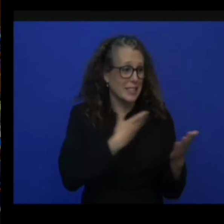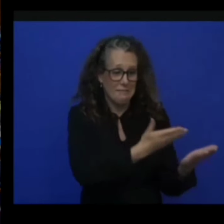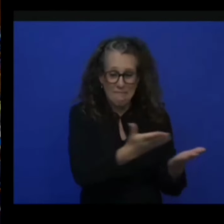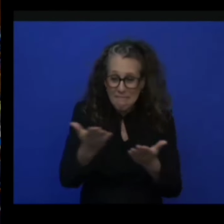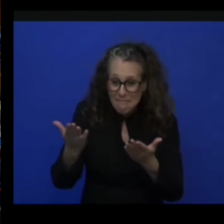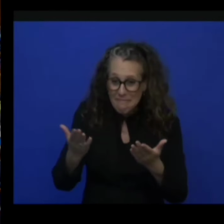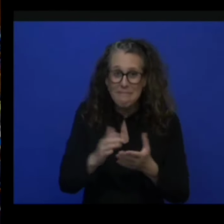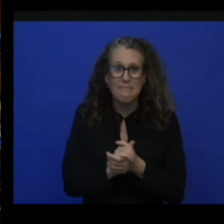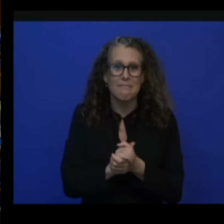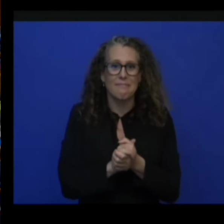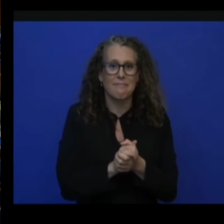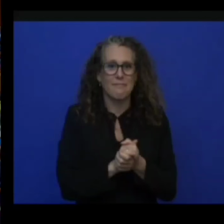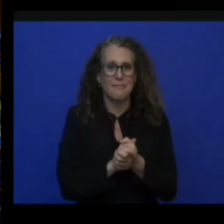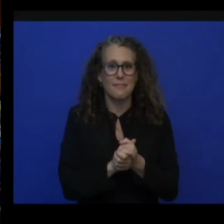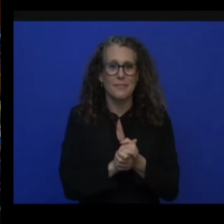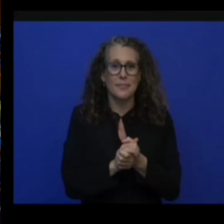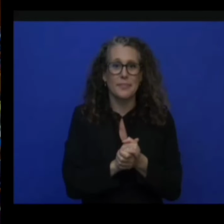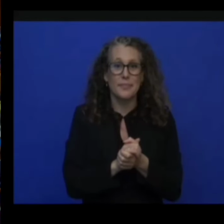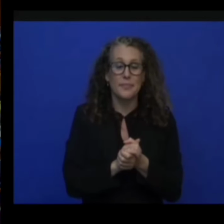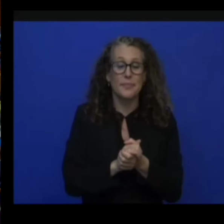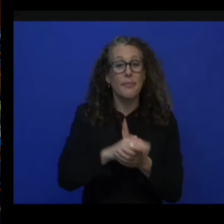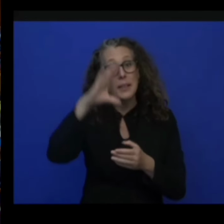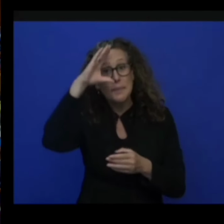excellencies, ladies and gentlemen.